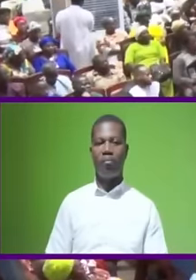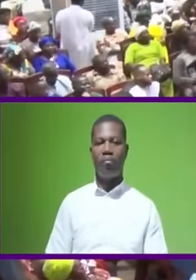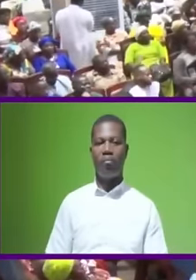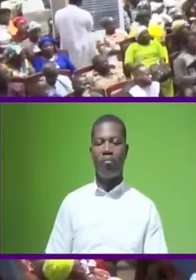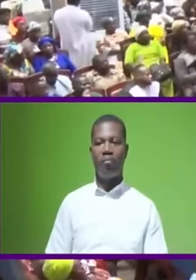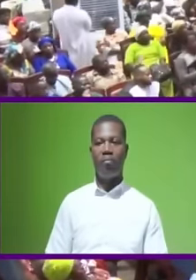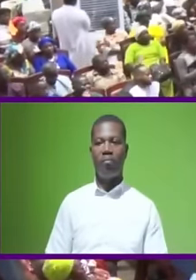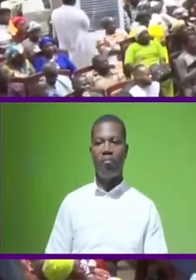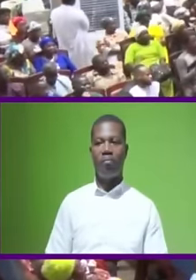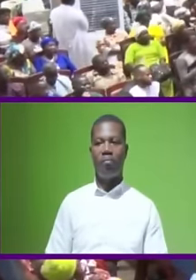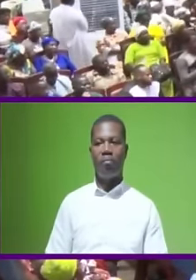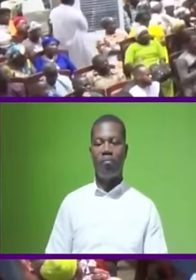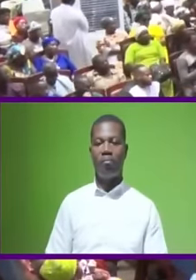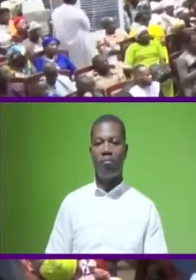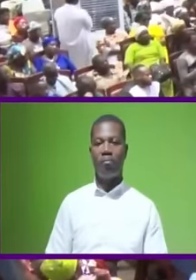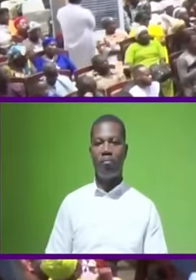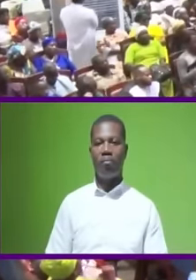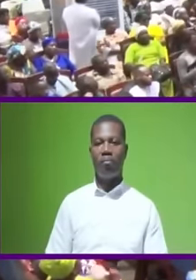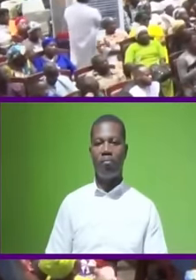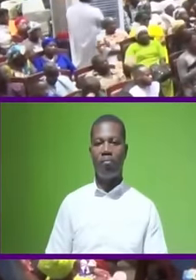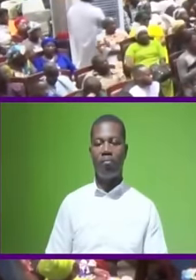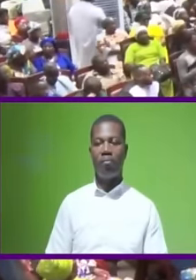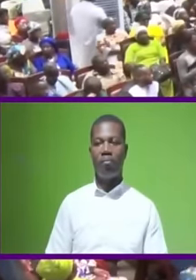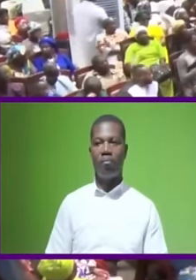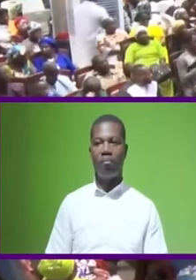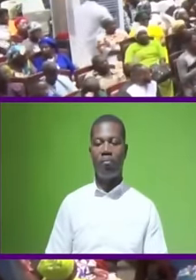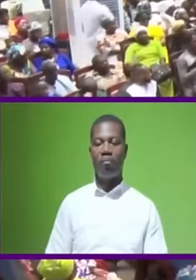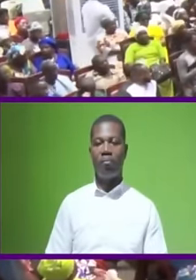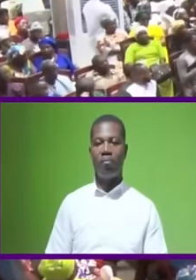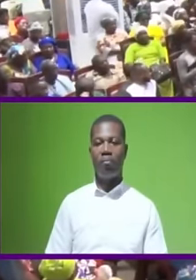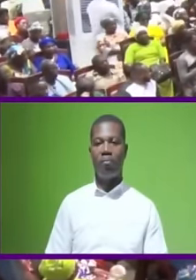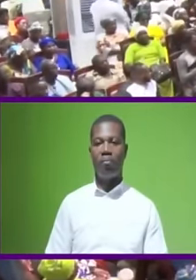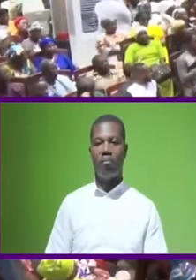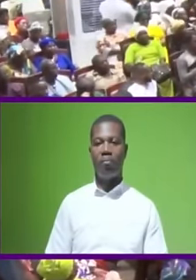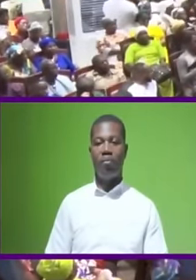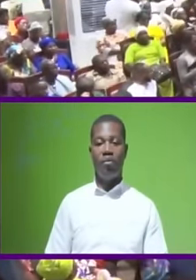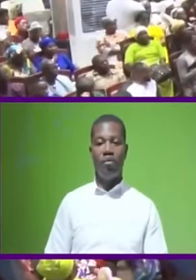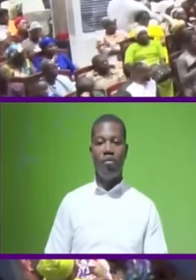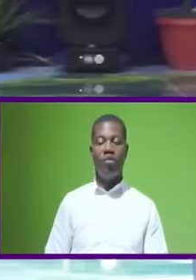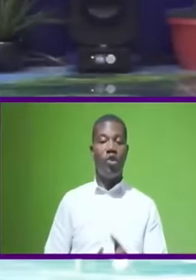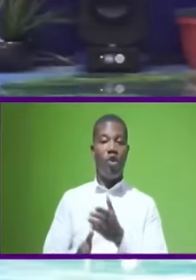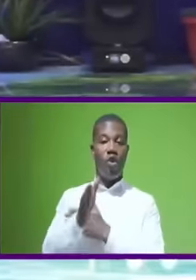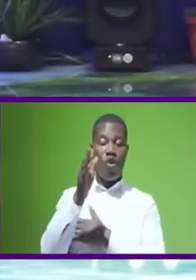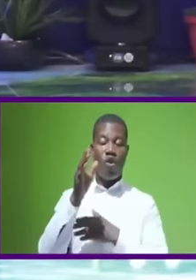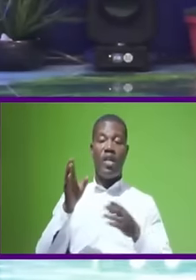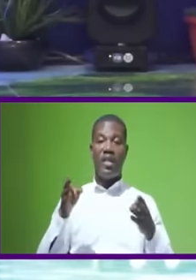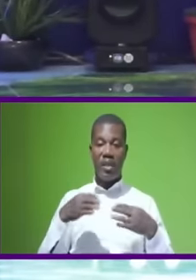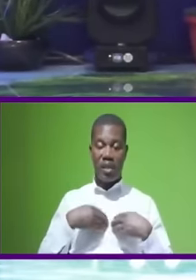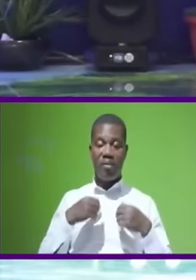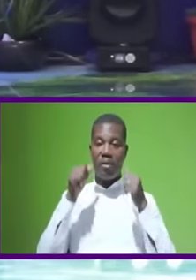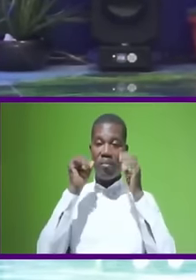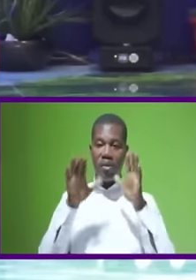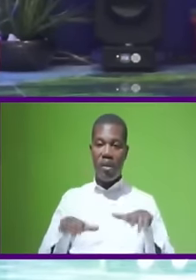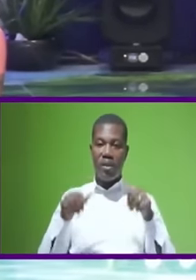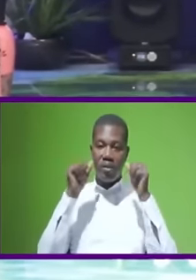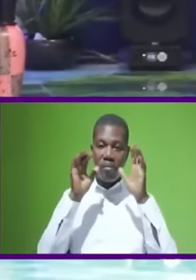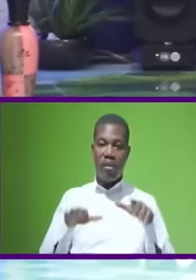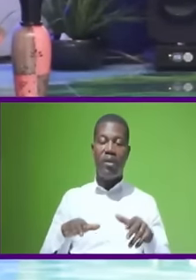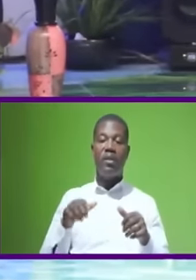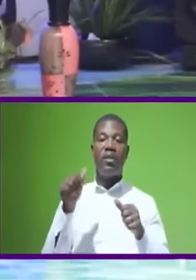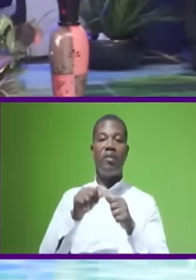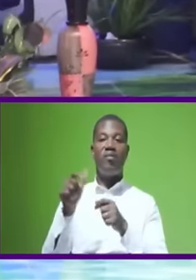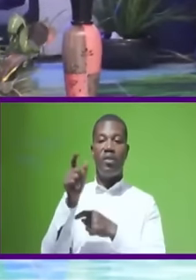reduced drastically in number. Nyame pinish wonto shira so adechebia Philadelphia kesia na